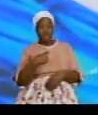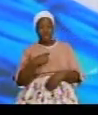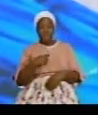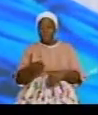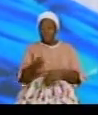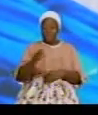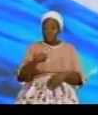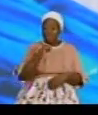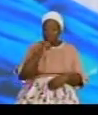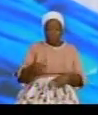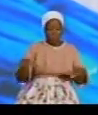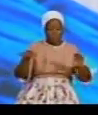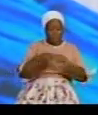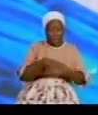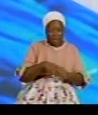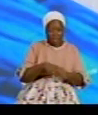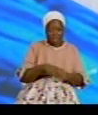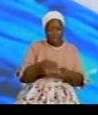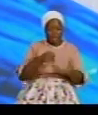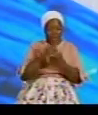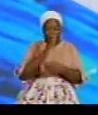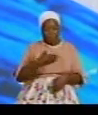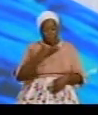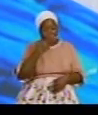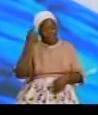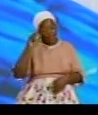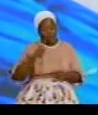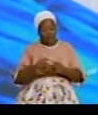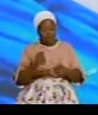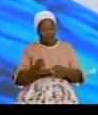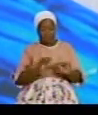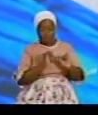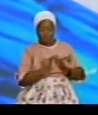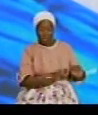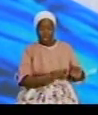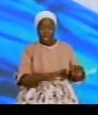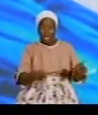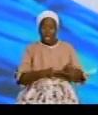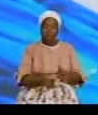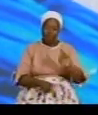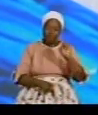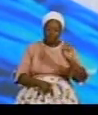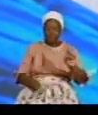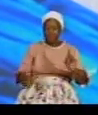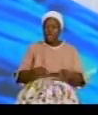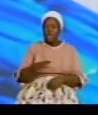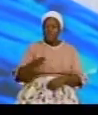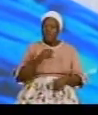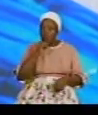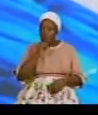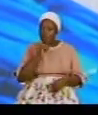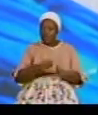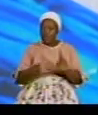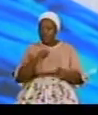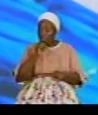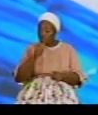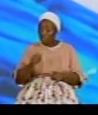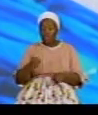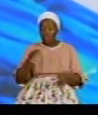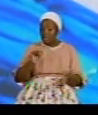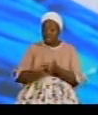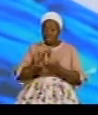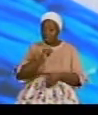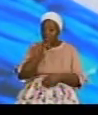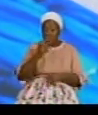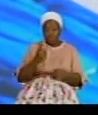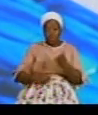are not married, it were better they stay as I, but not, that's not what God said.